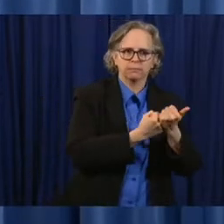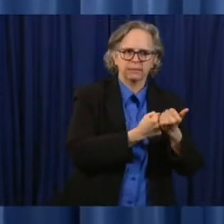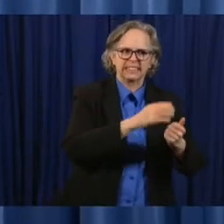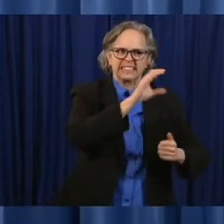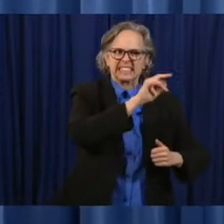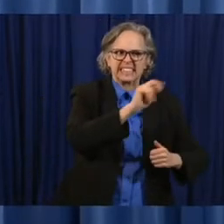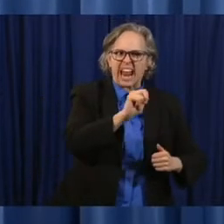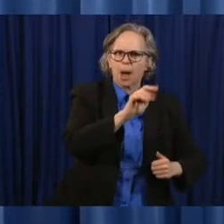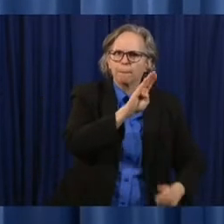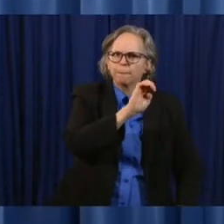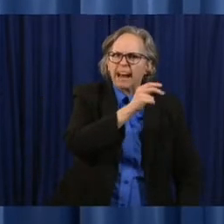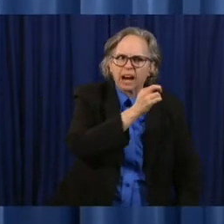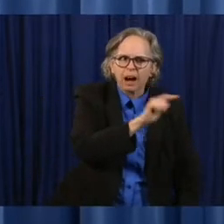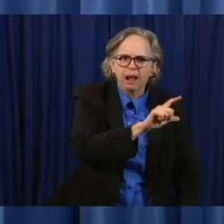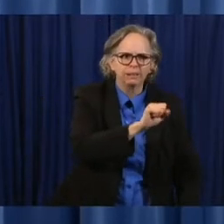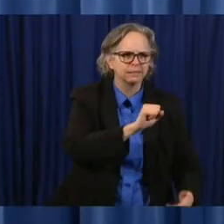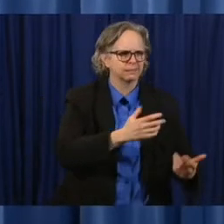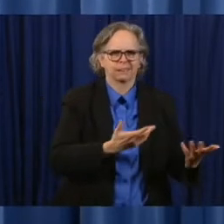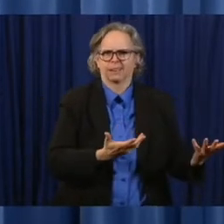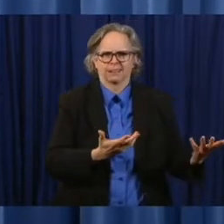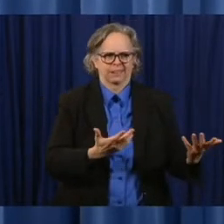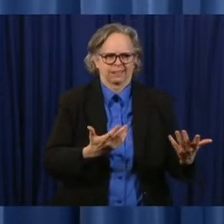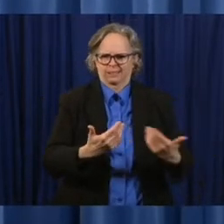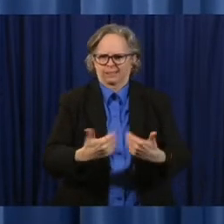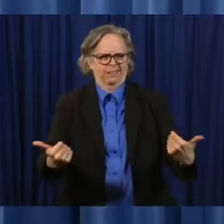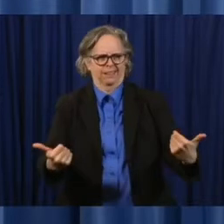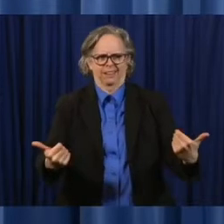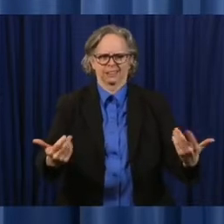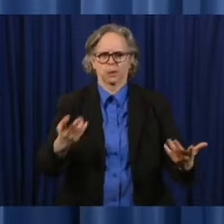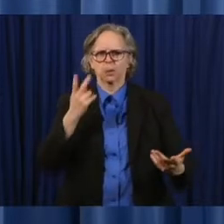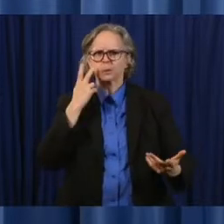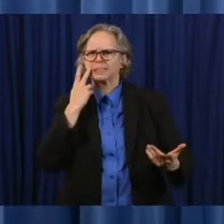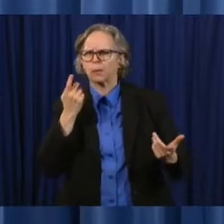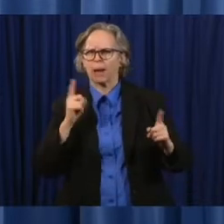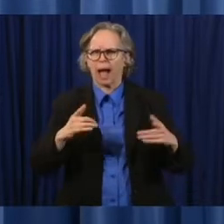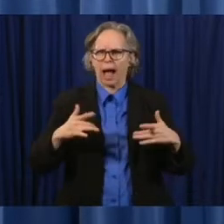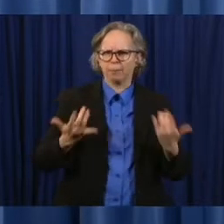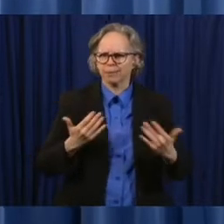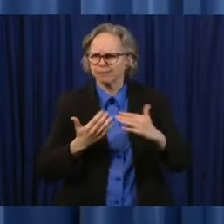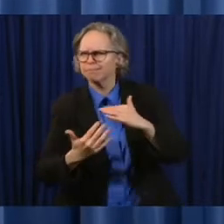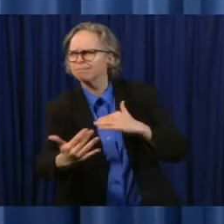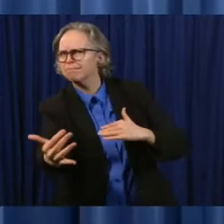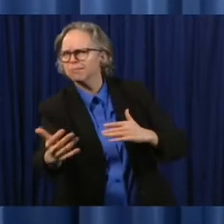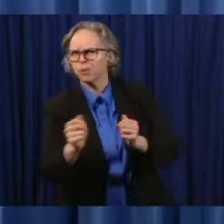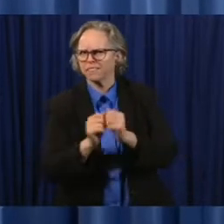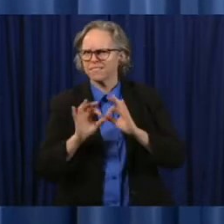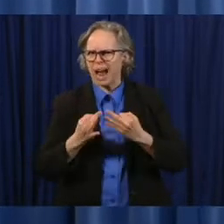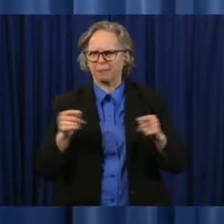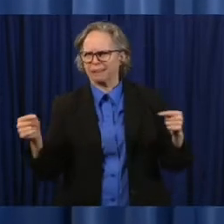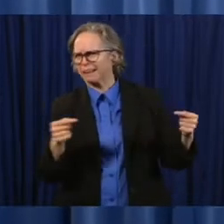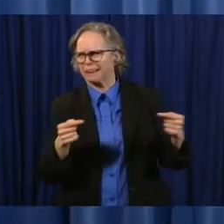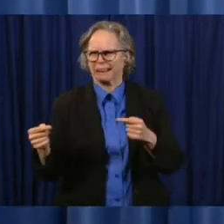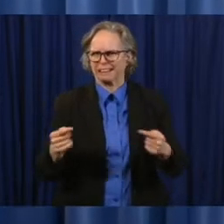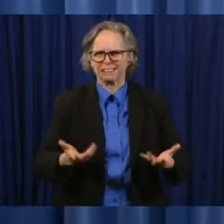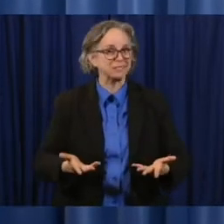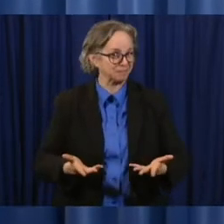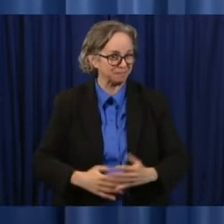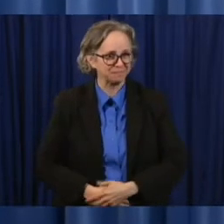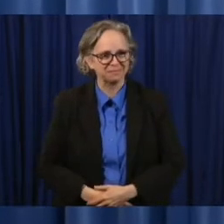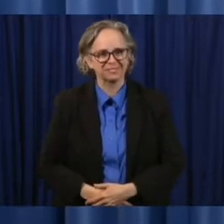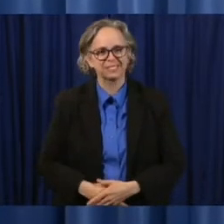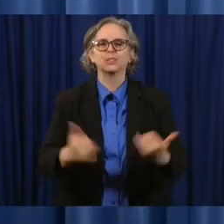loyalties go here over time. I'm also wearing a tie from the University of Akron, and go